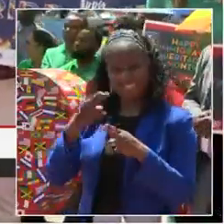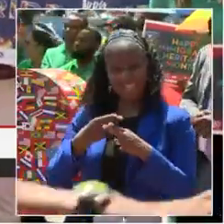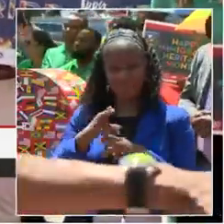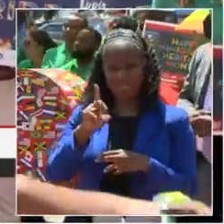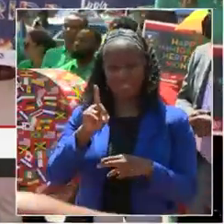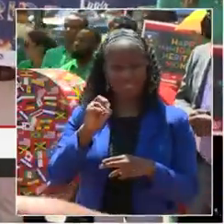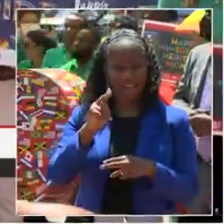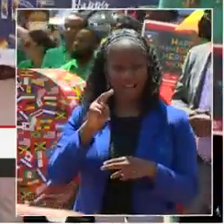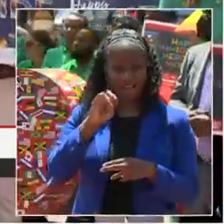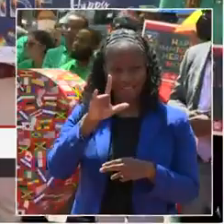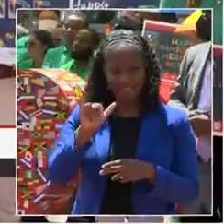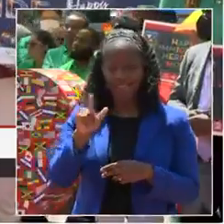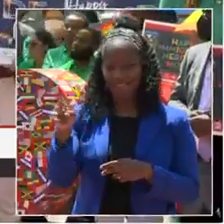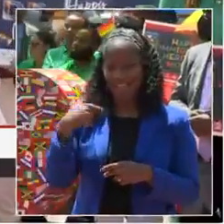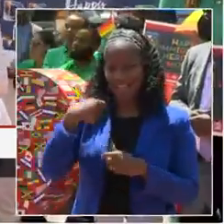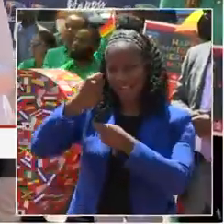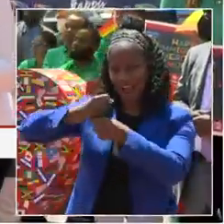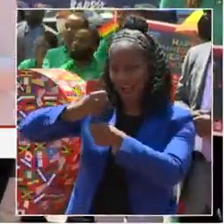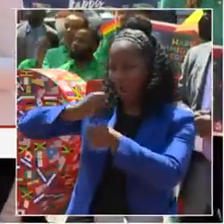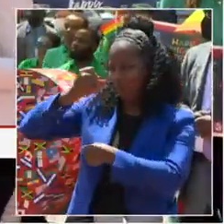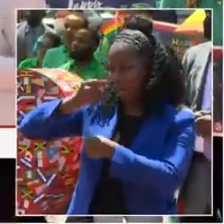so he has an umbrella.